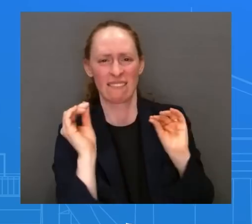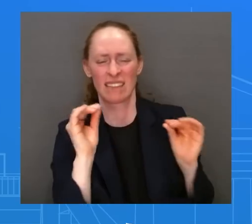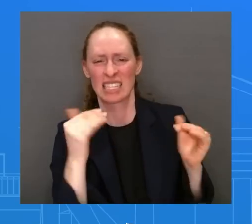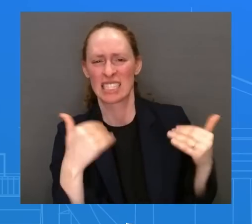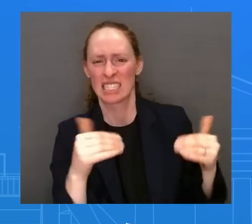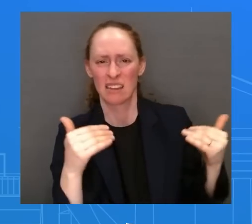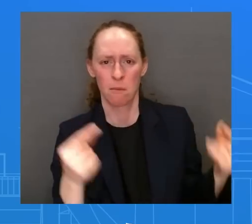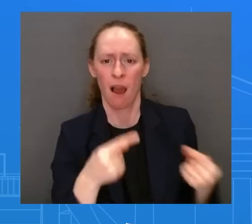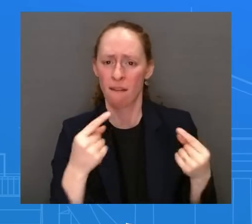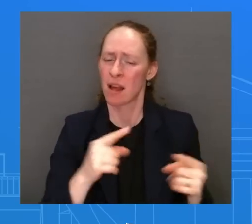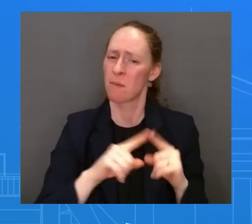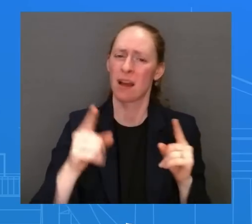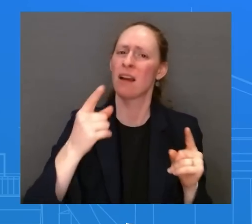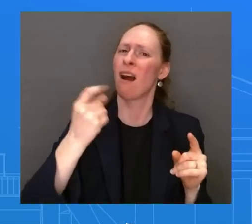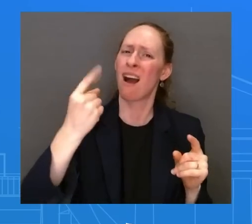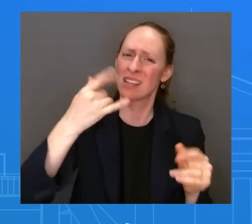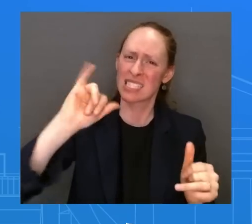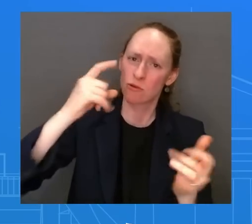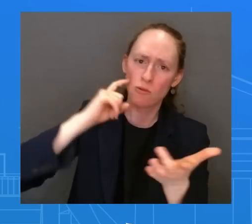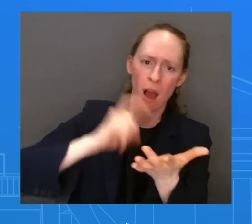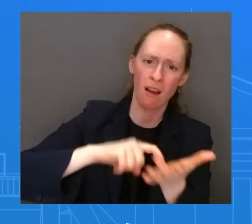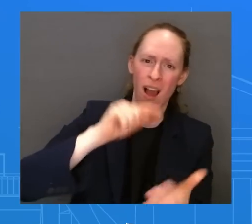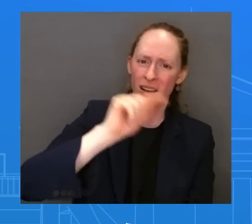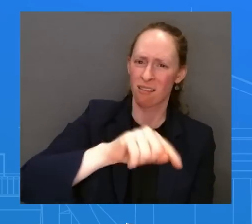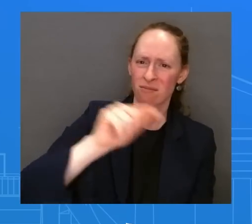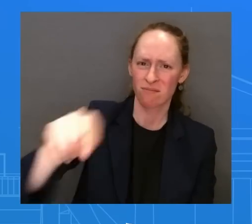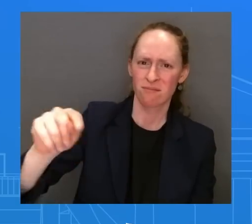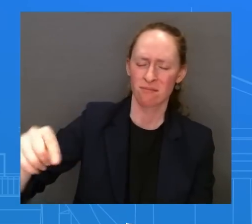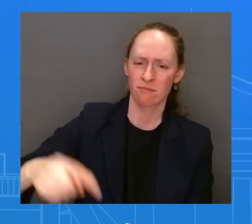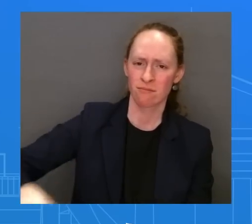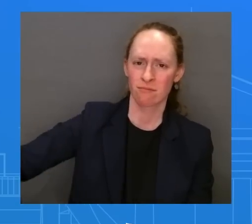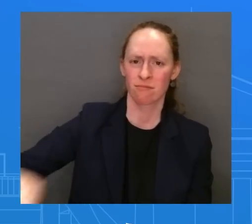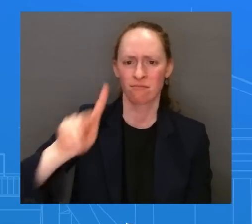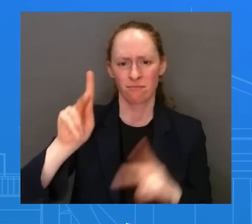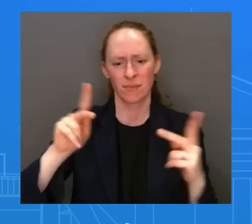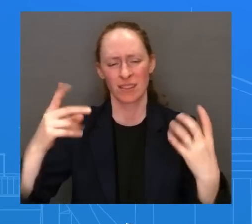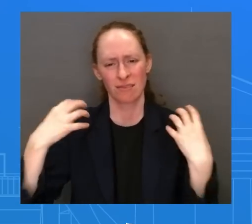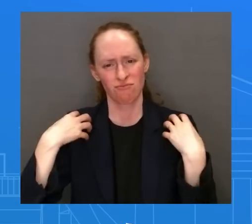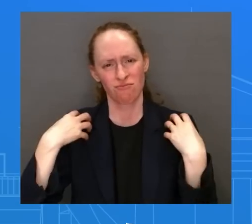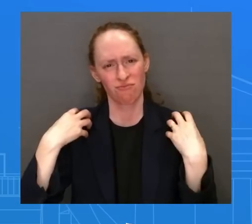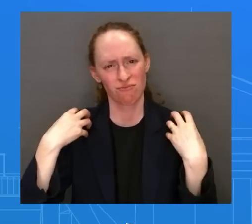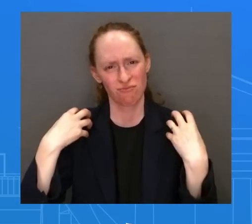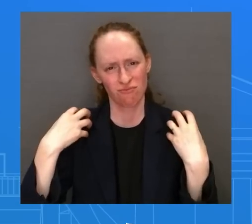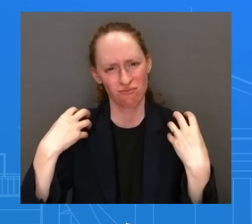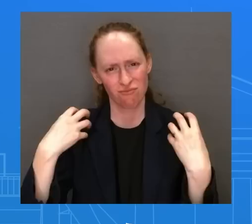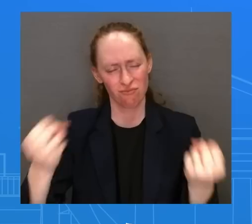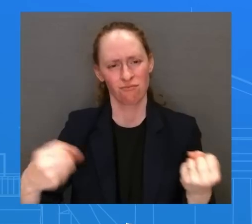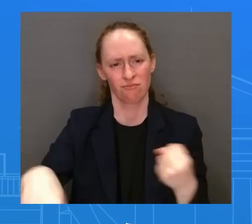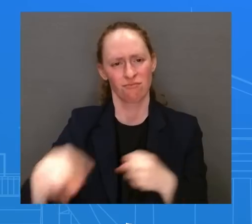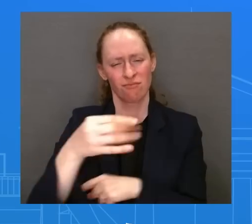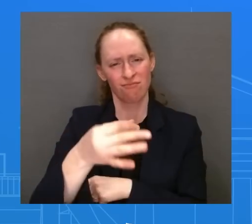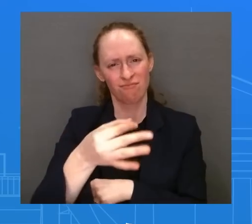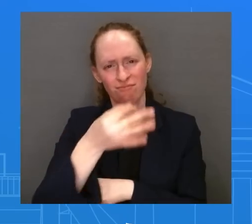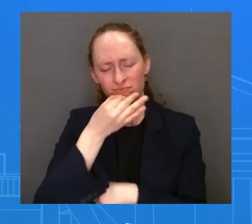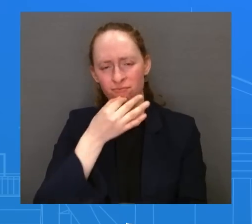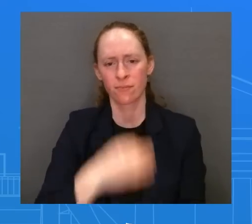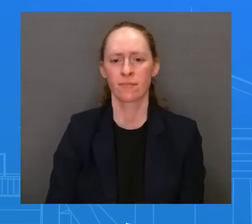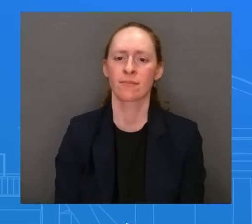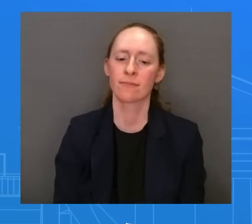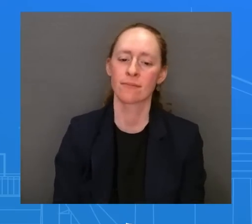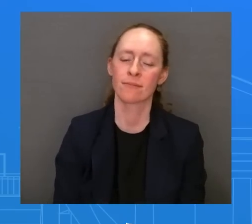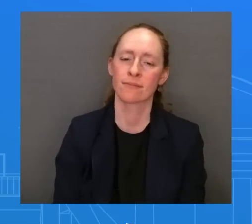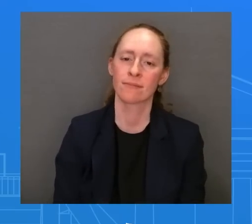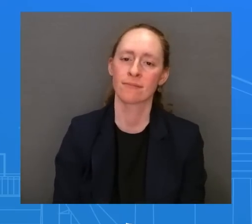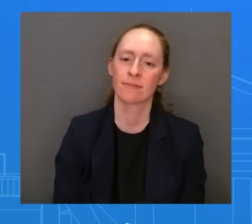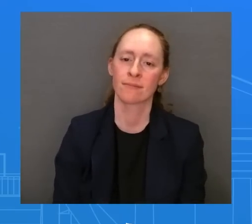worth doing ending that war in Afghanistan because if you just take a look at what we've been able to do for